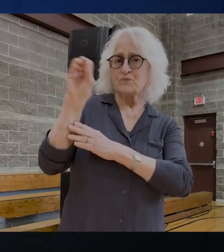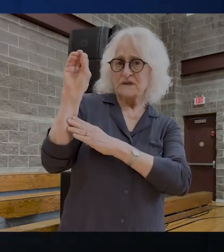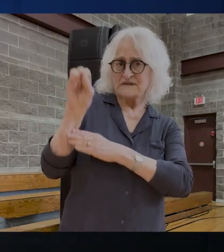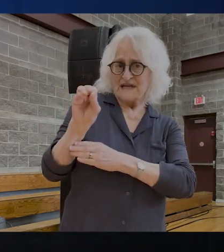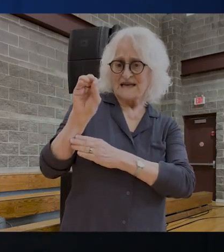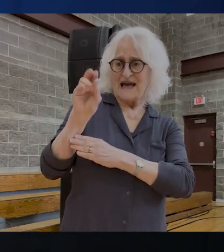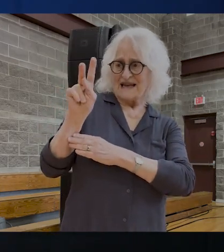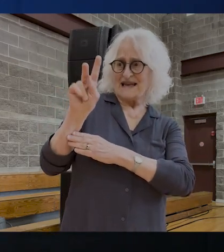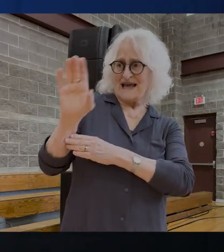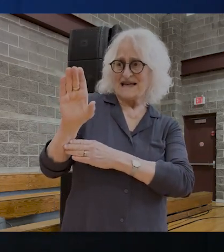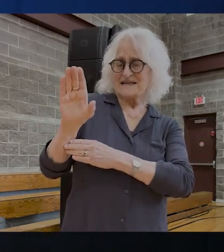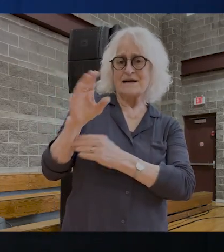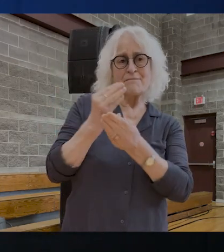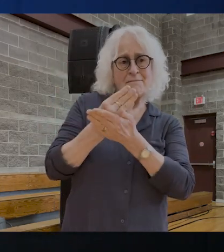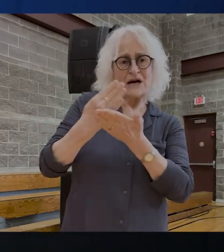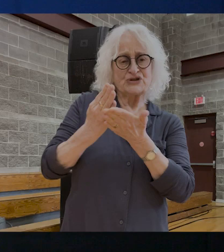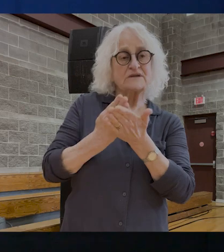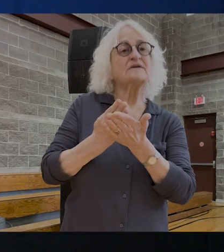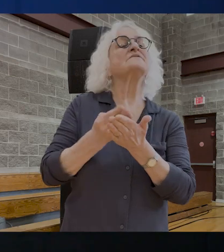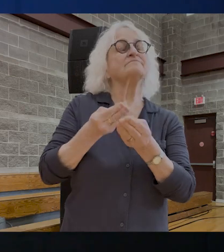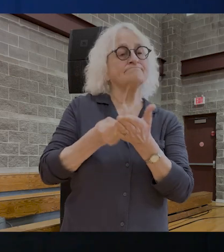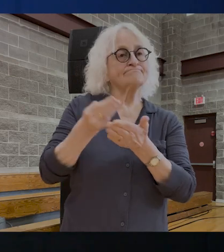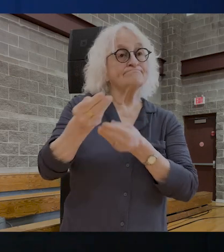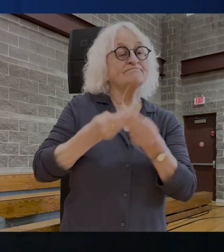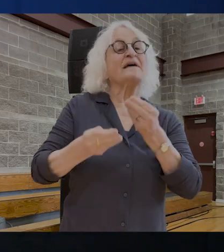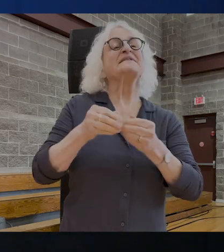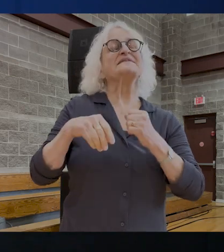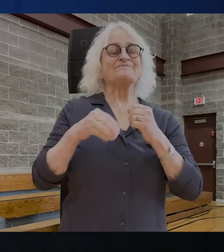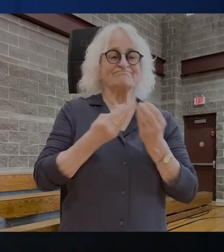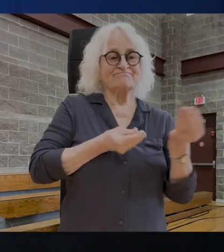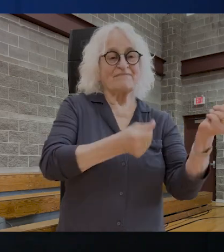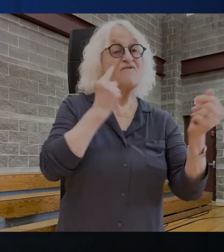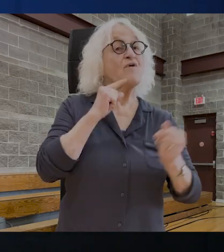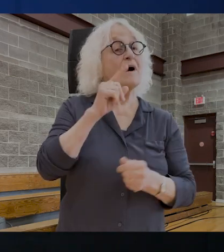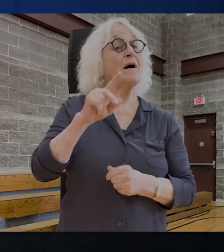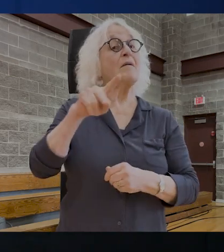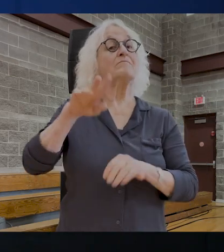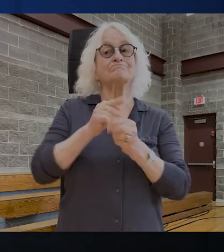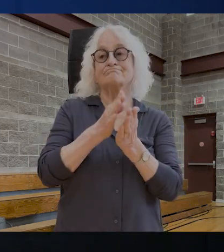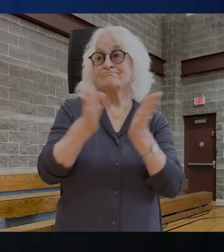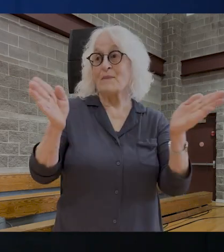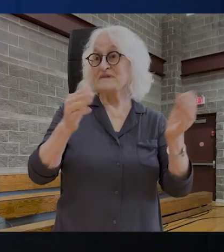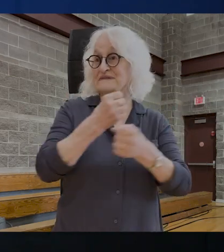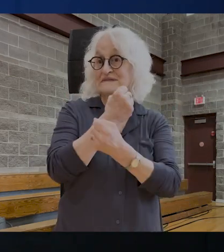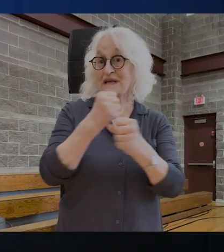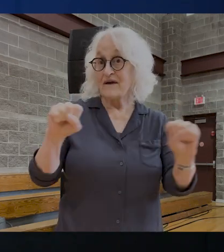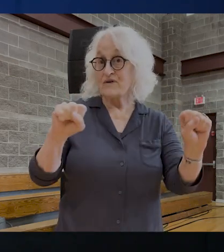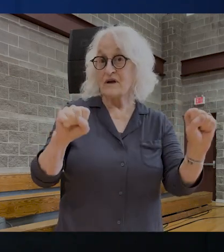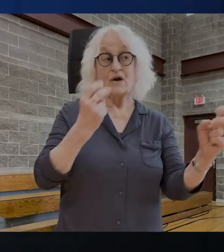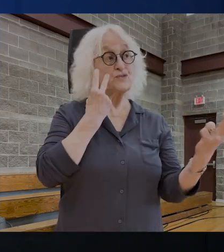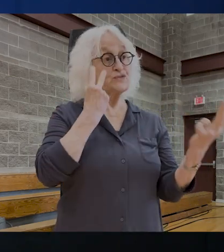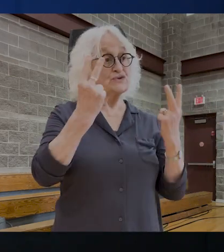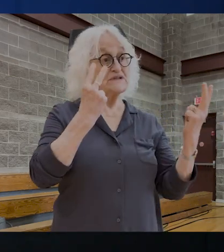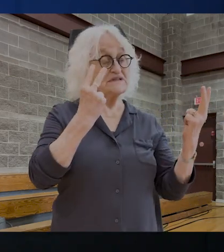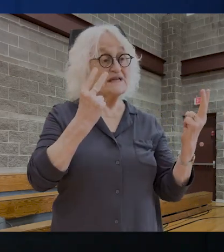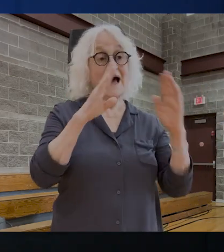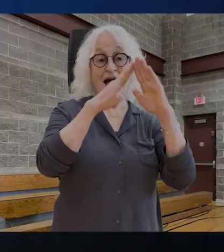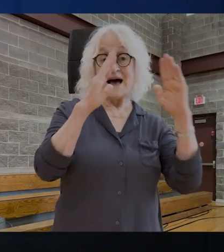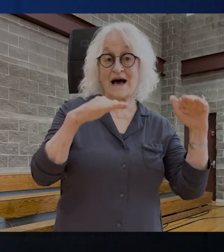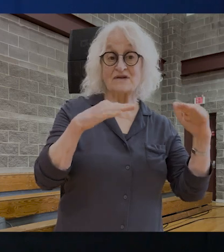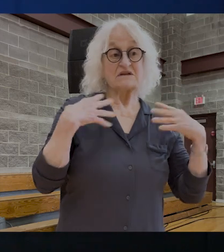41.6% of Kansas City's budget is spent on public safety. You'll see housing and